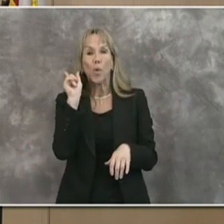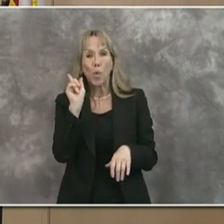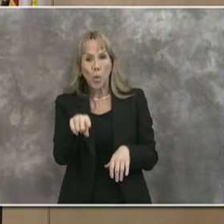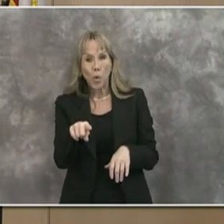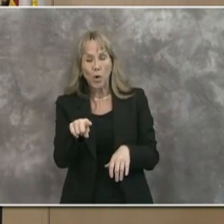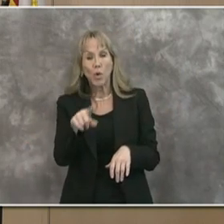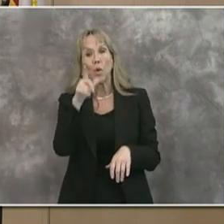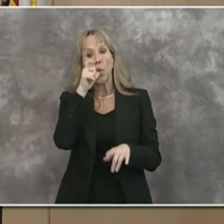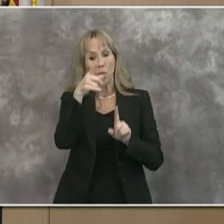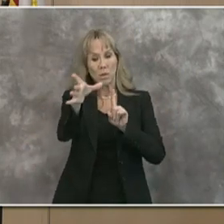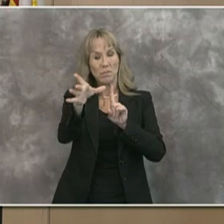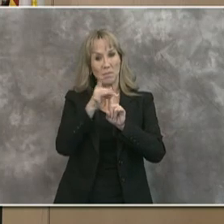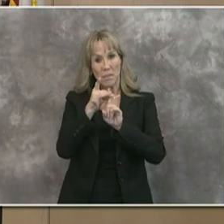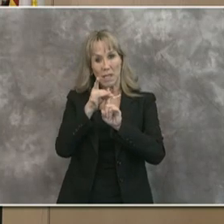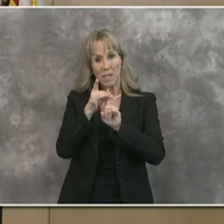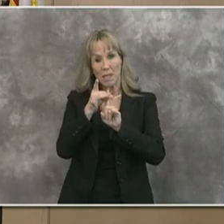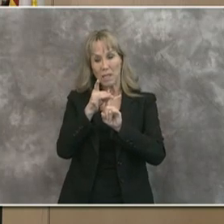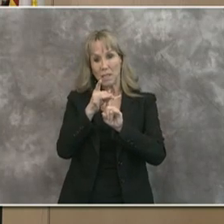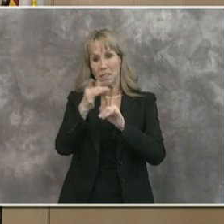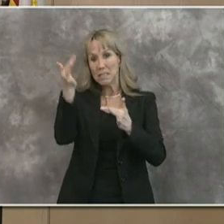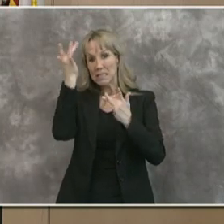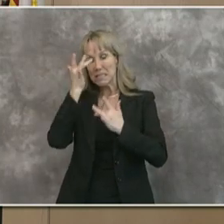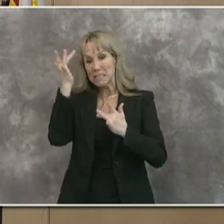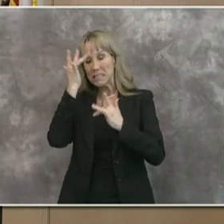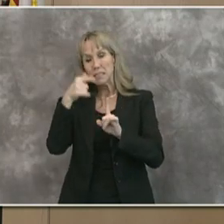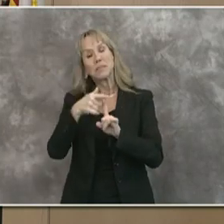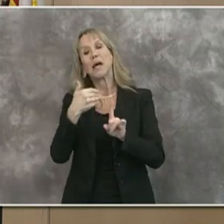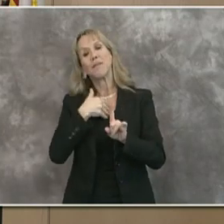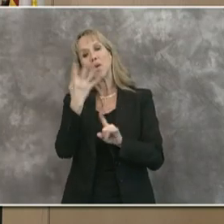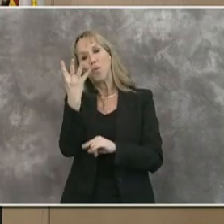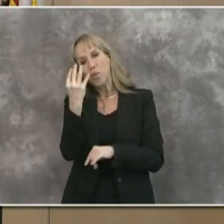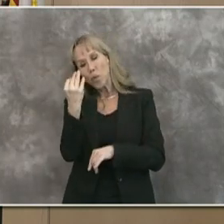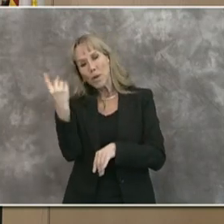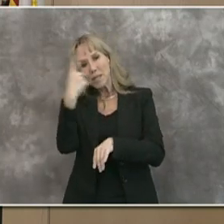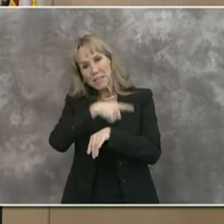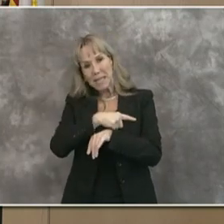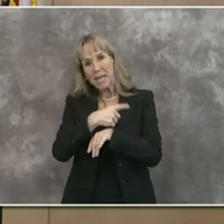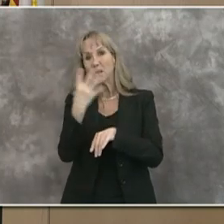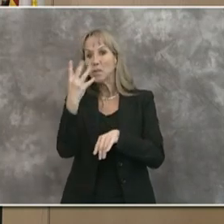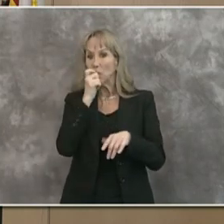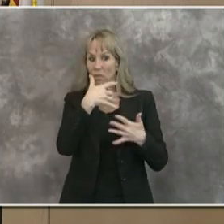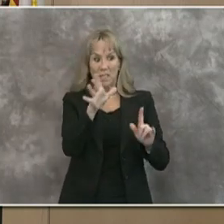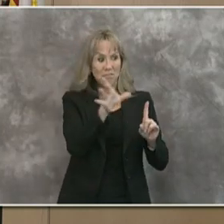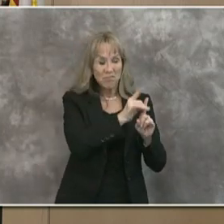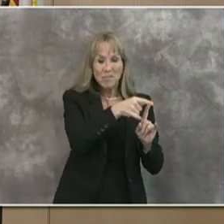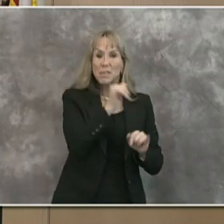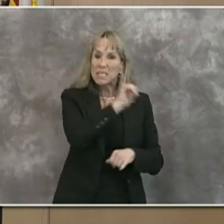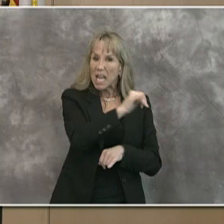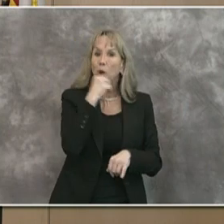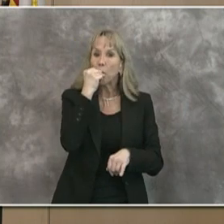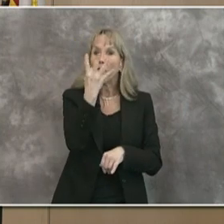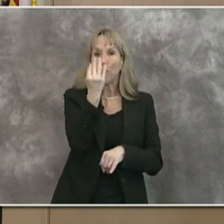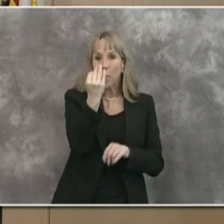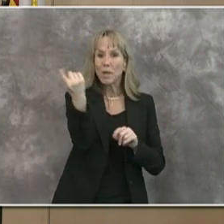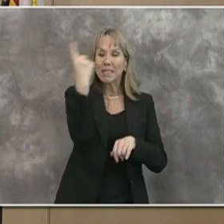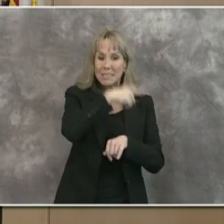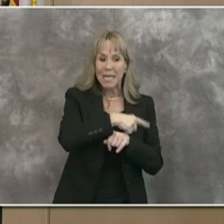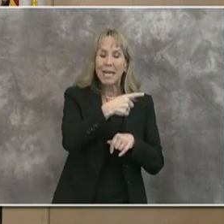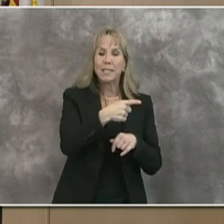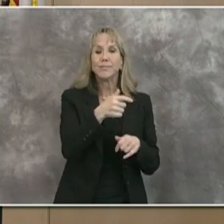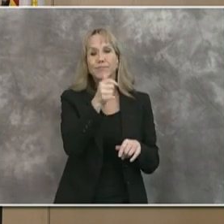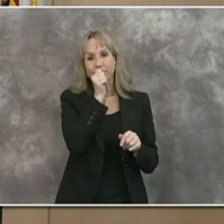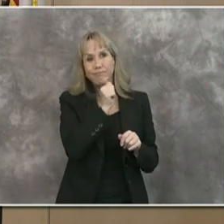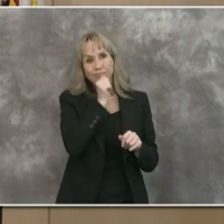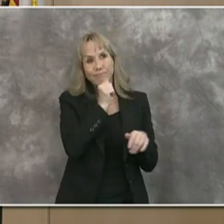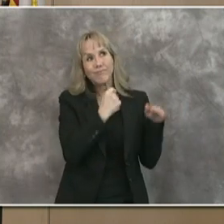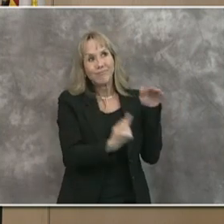have been infected, they go through their 14-day, if they have been exposed to someone, they go through the